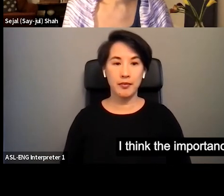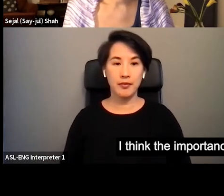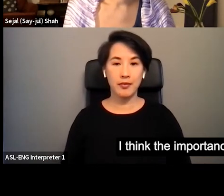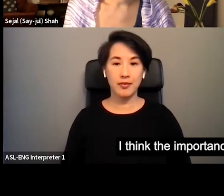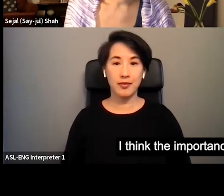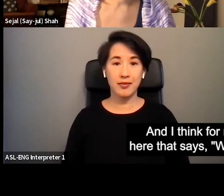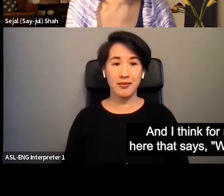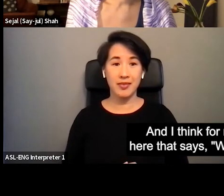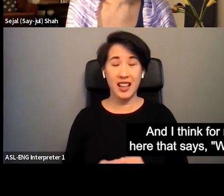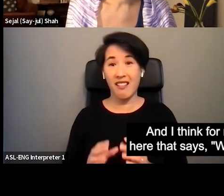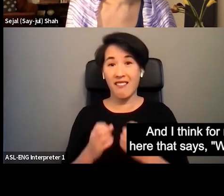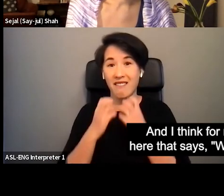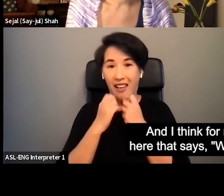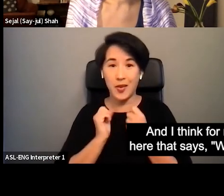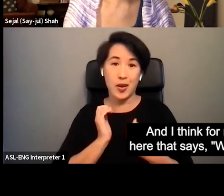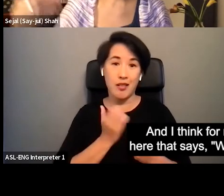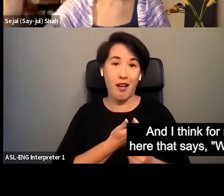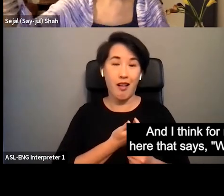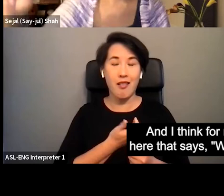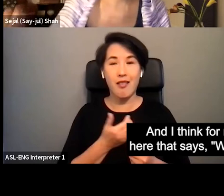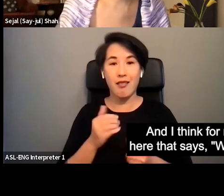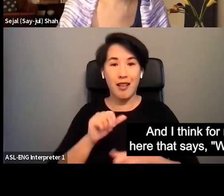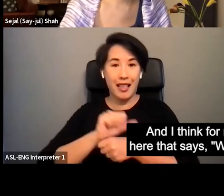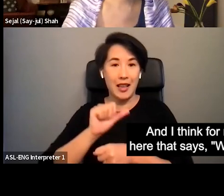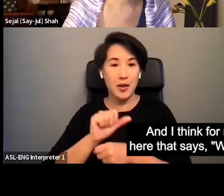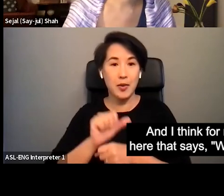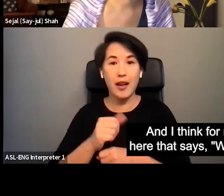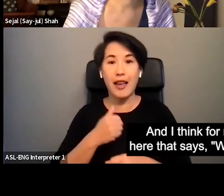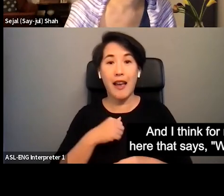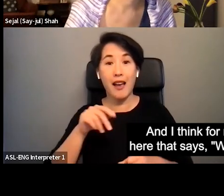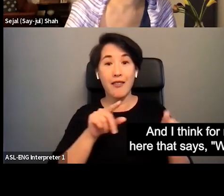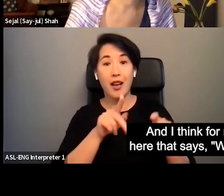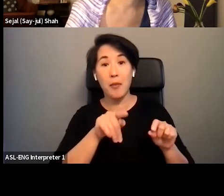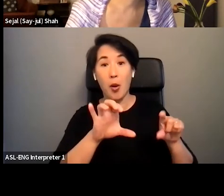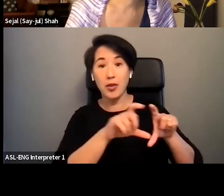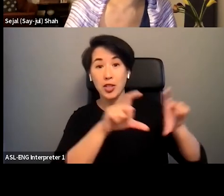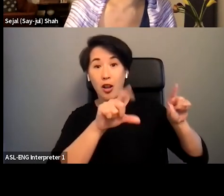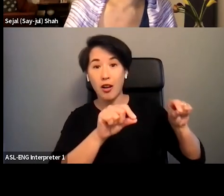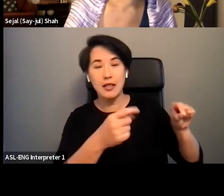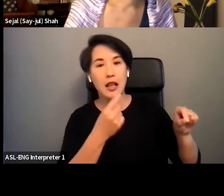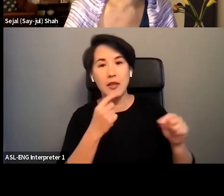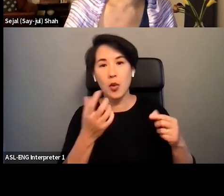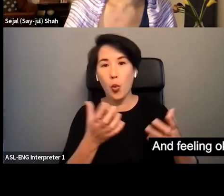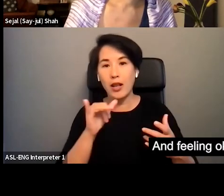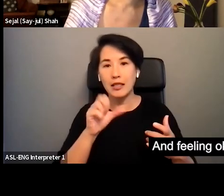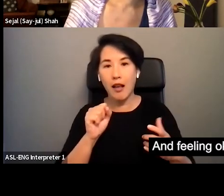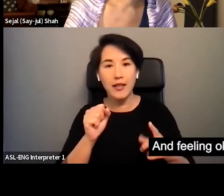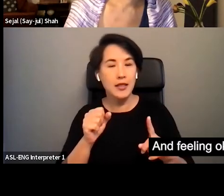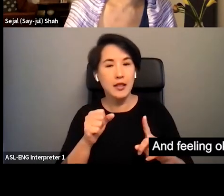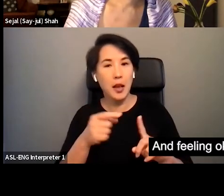valuing our own labor. And I think for me, I have a postcard here that says, what yes comes from no.